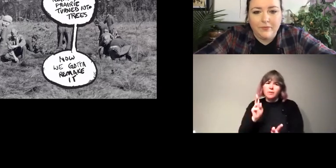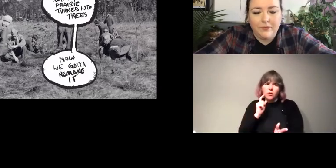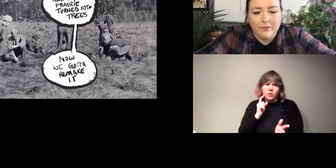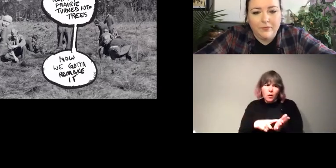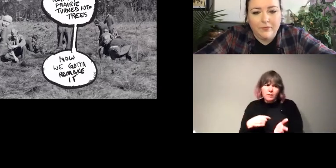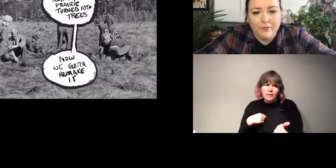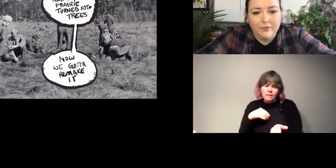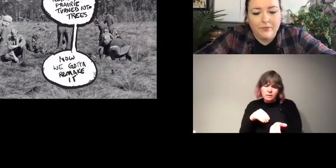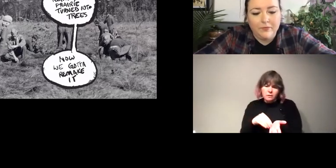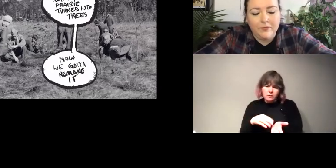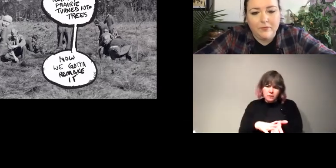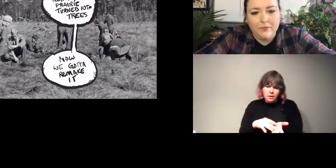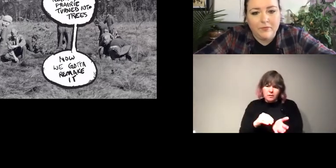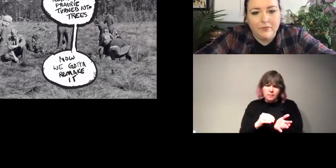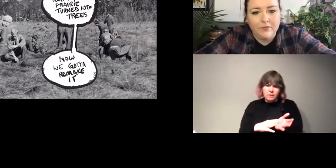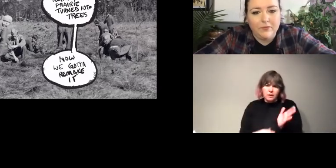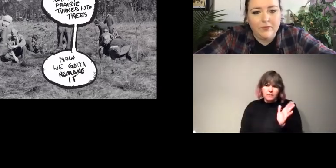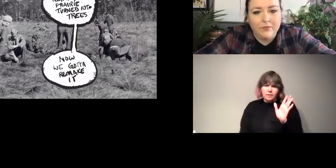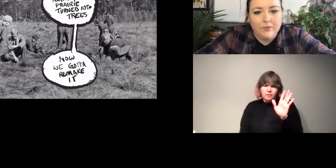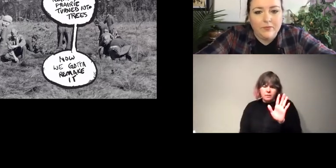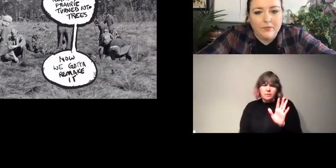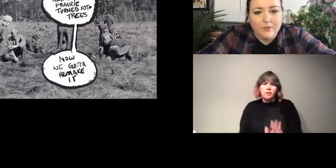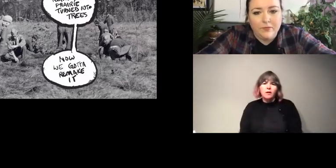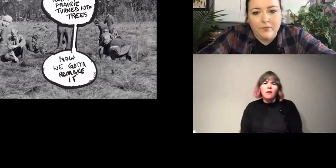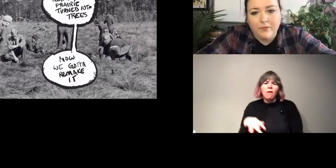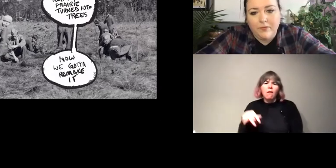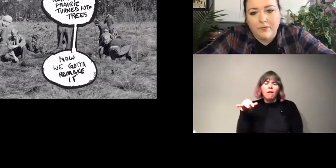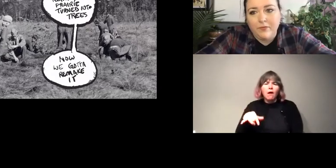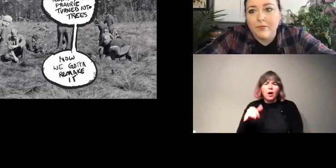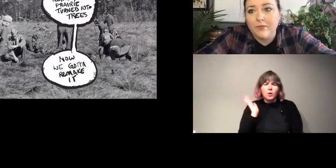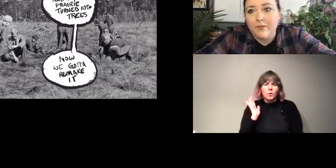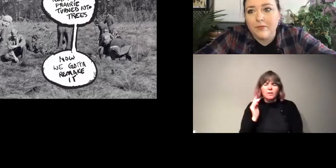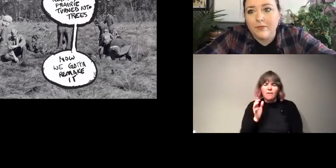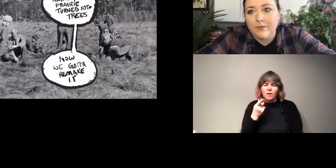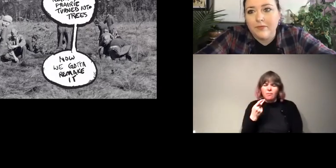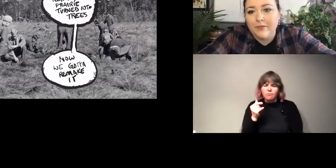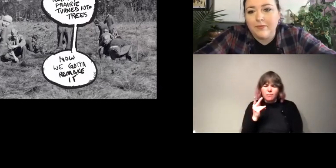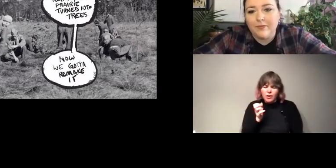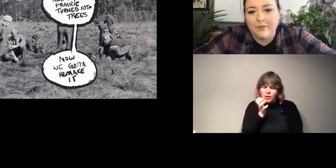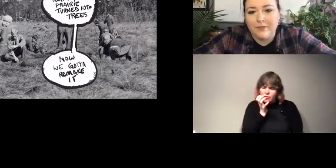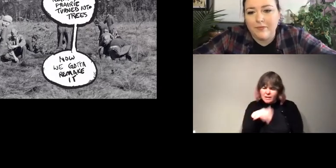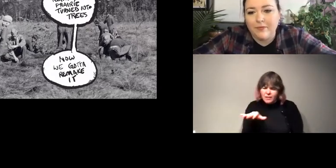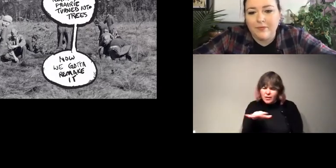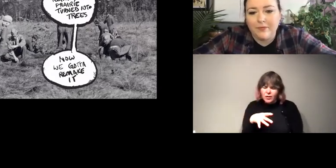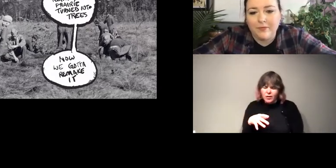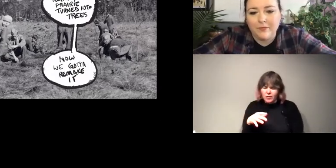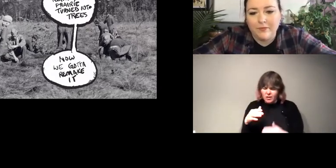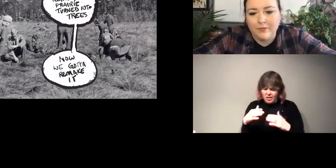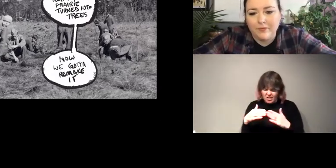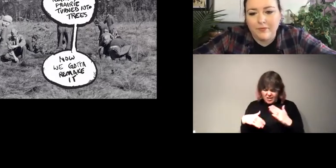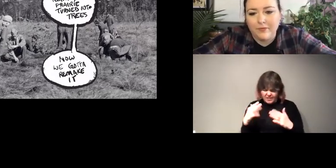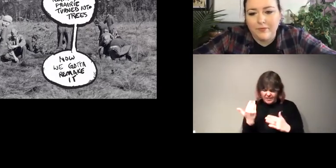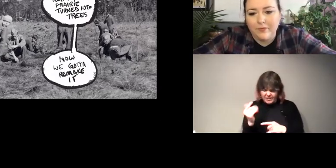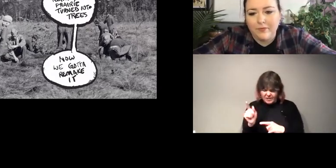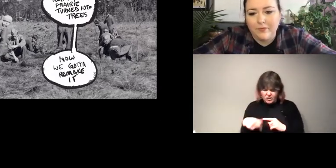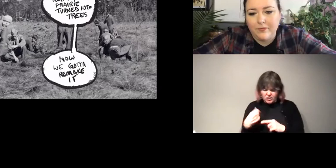in like the 1850s of people's journals being like, there used to be a prairie there, but in like less than 15 years, suddenly there's just a